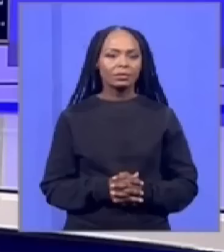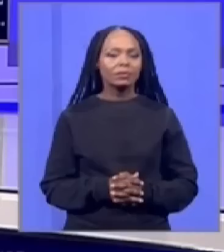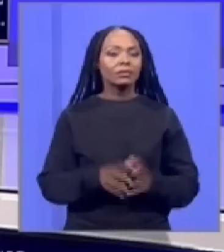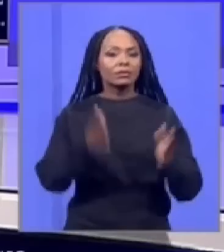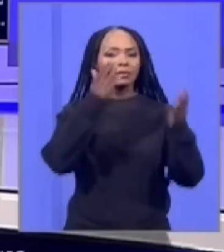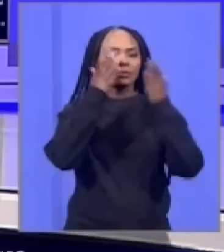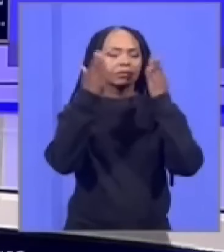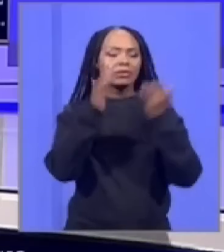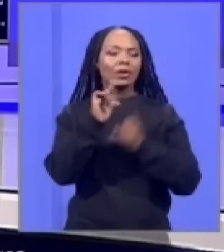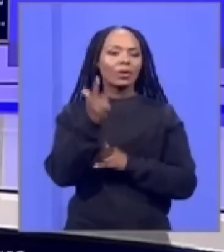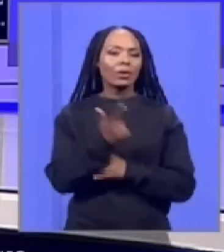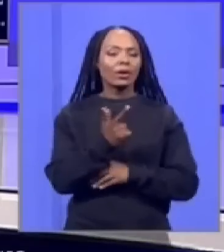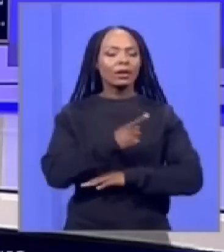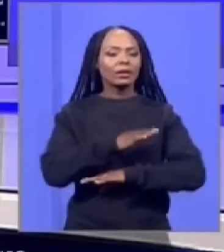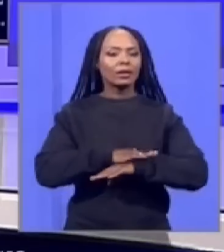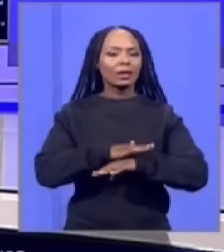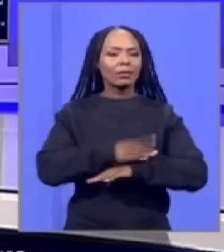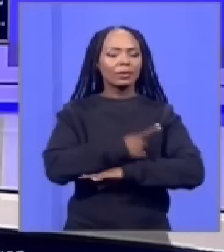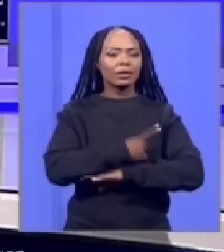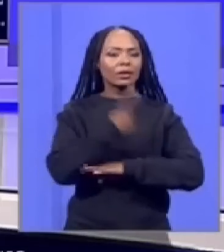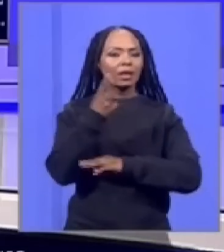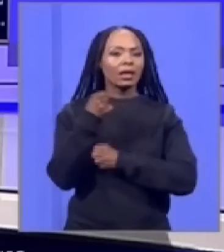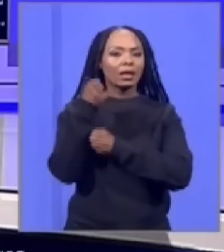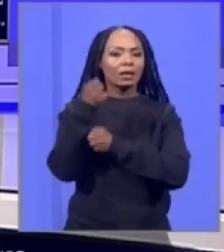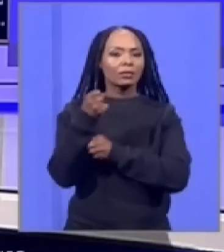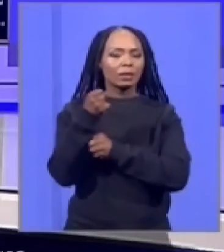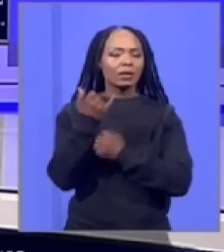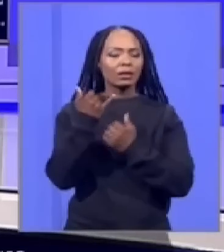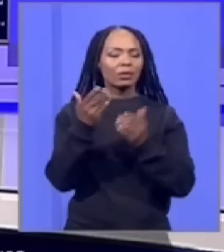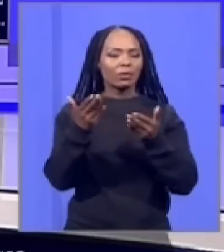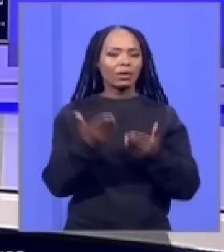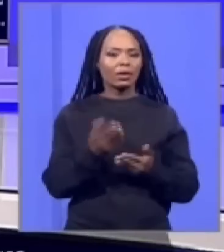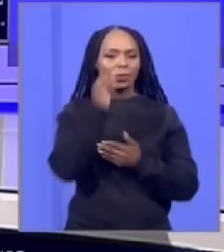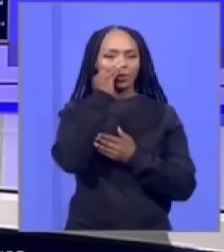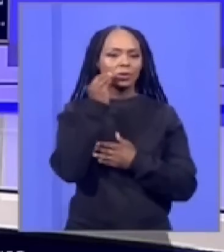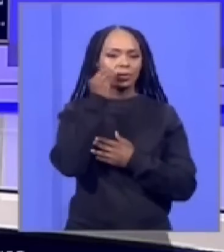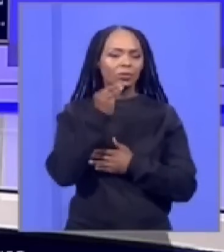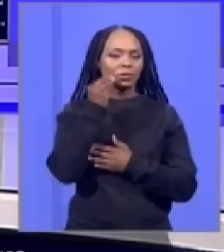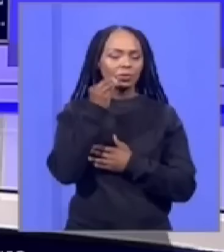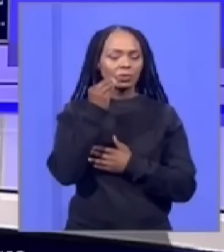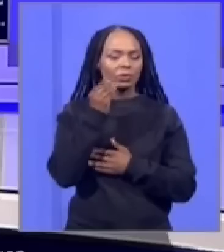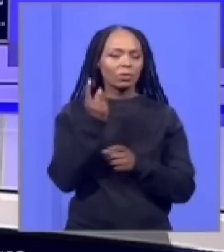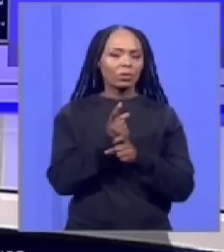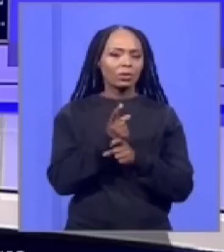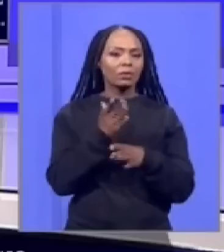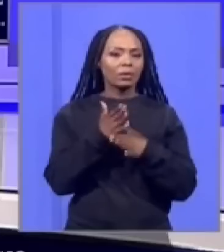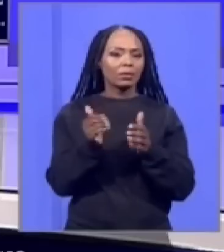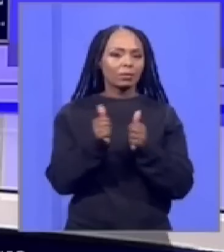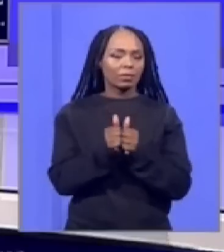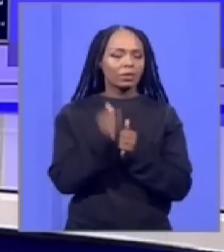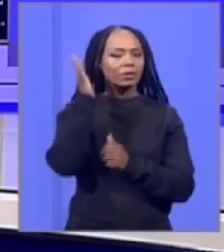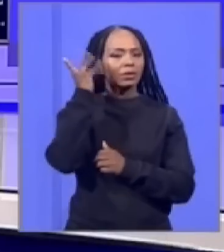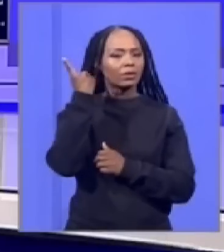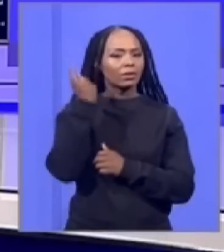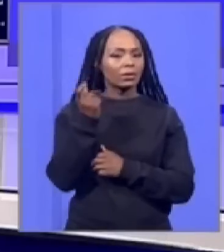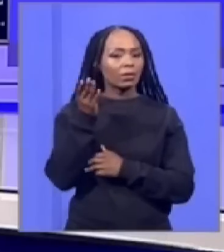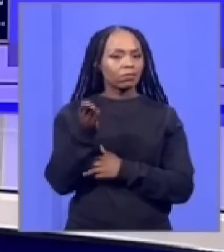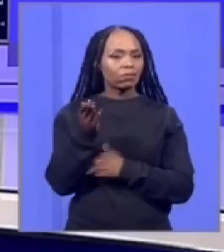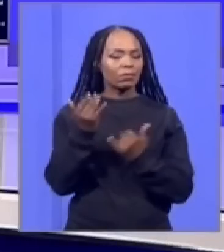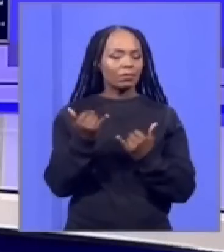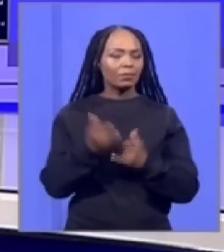Dumela mohi letsatsi le la Christmas re le moifi wa ditaba tsa Sesotho re a amohela phirimaneng ena jalo ka mehla ha ke mong ka jeno ke na le mosebetsi mo try